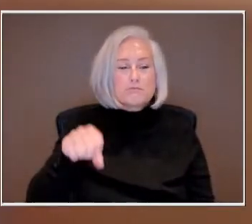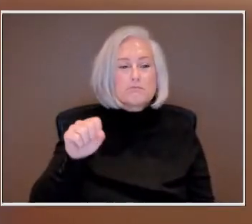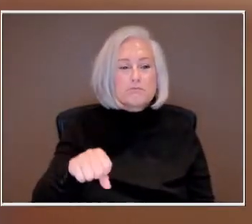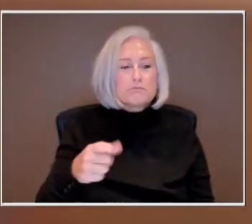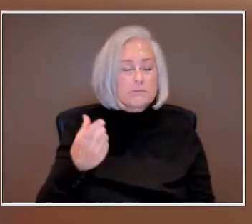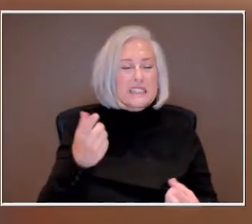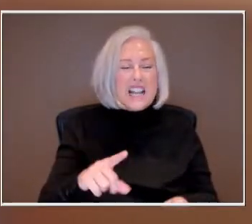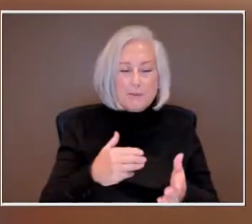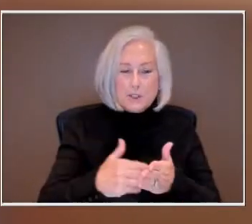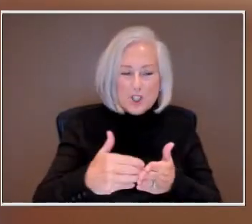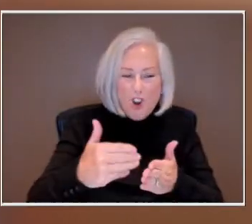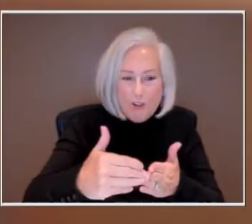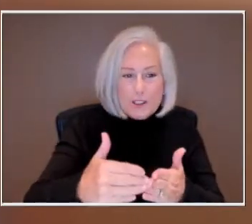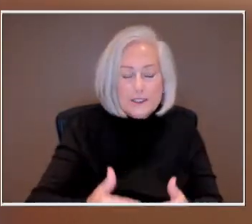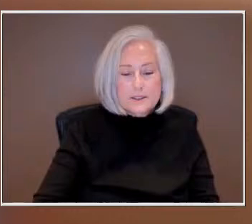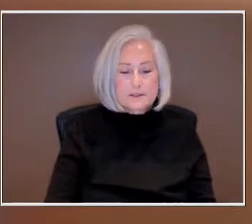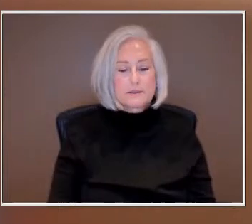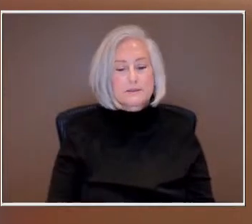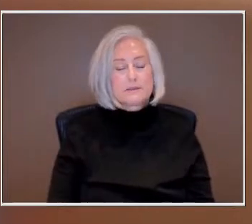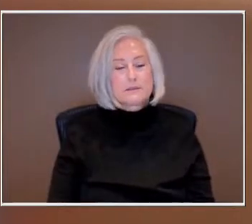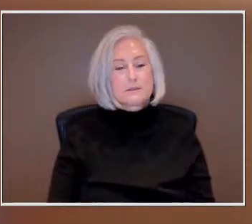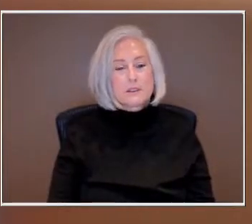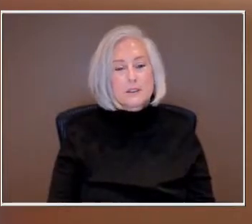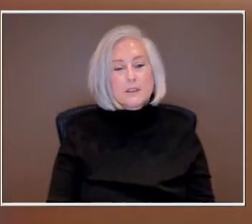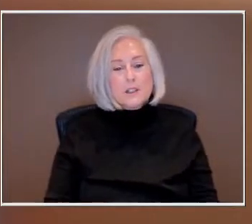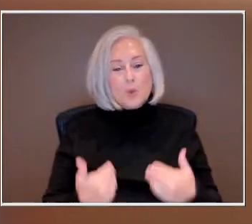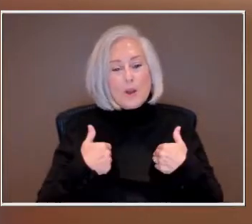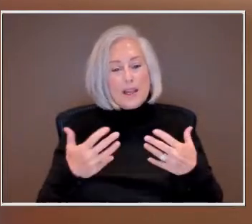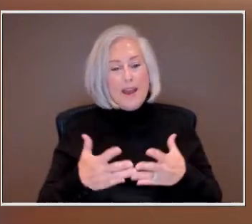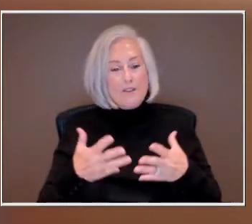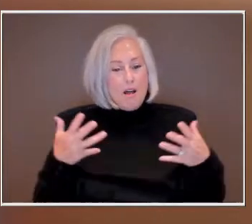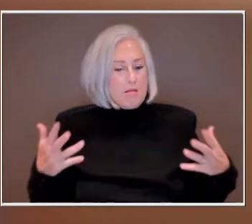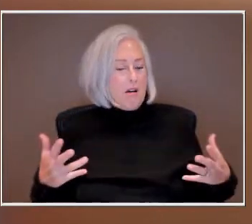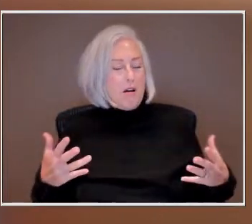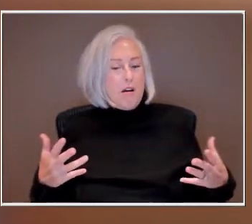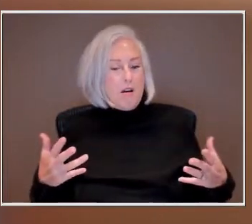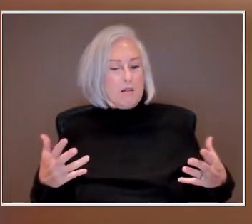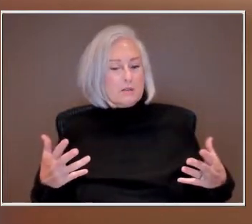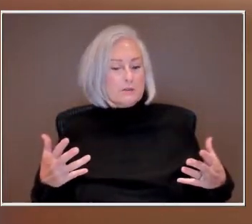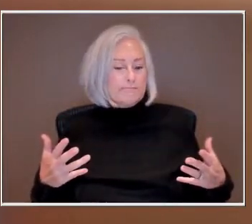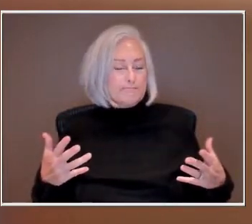happens often, and because again, there's a lot of